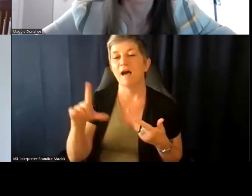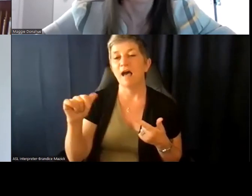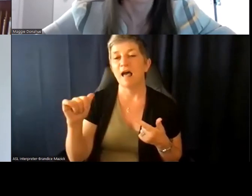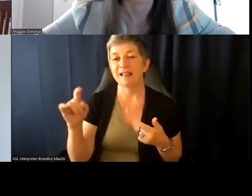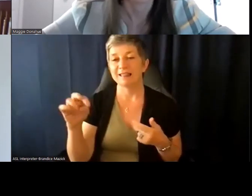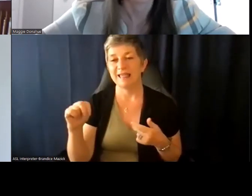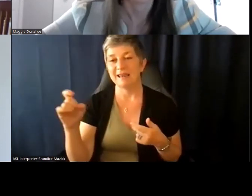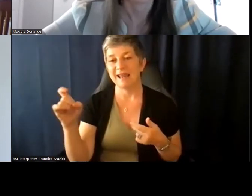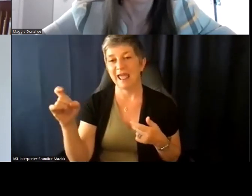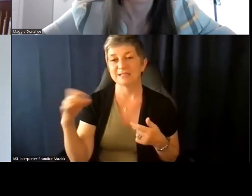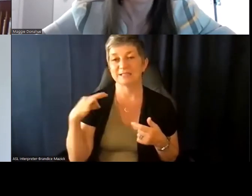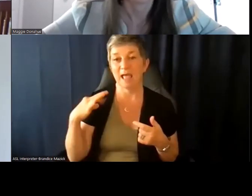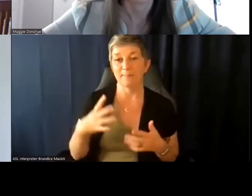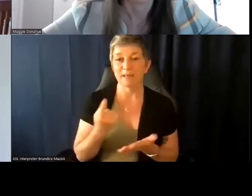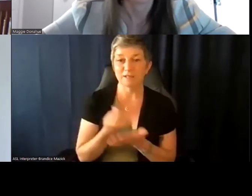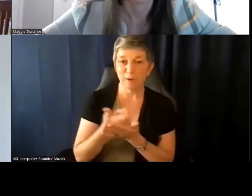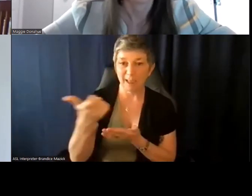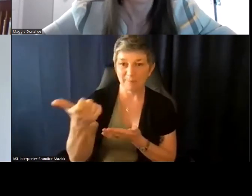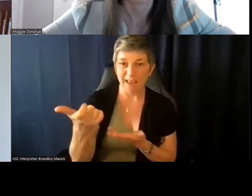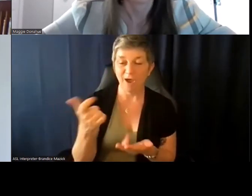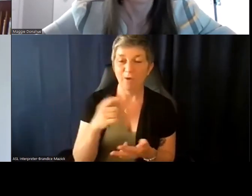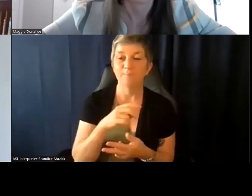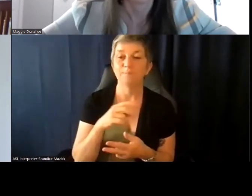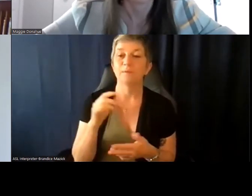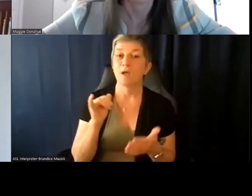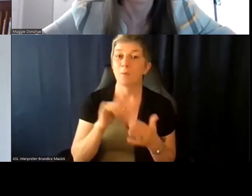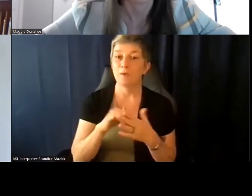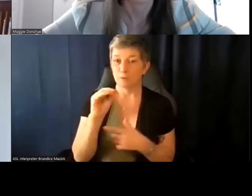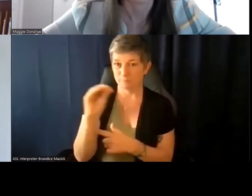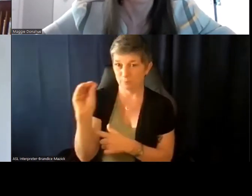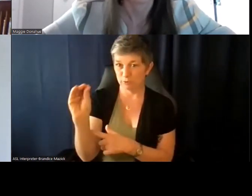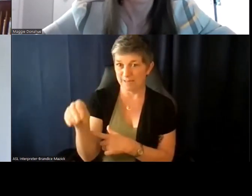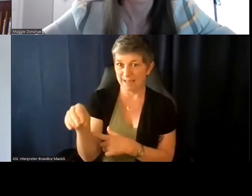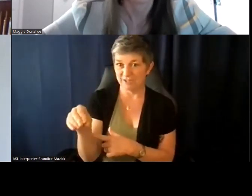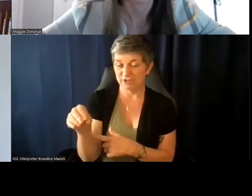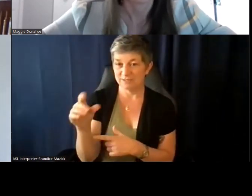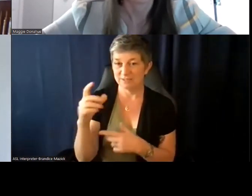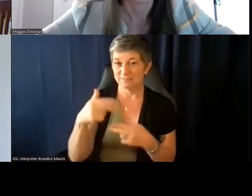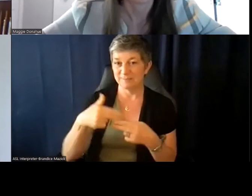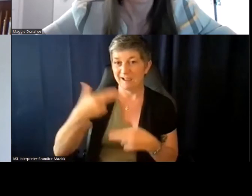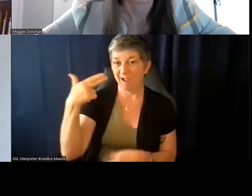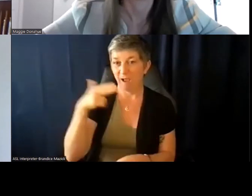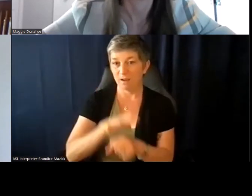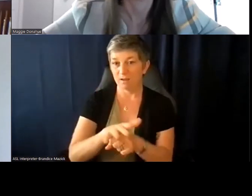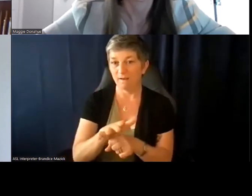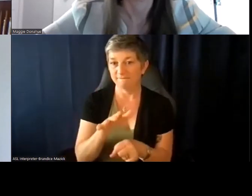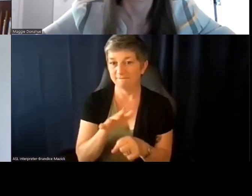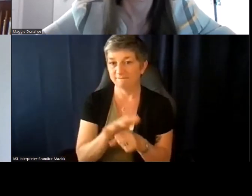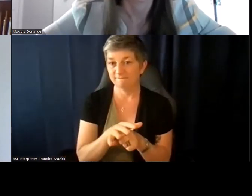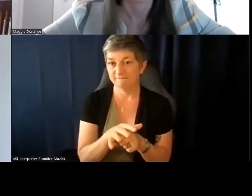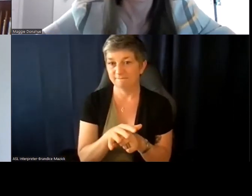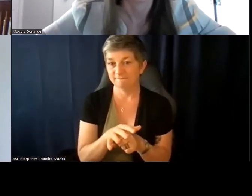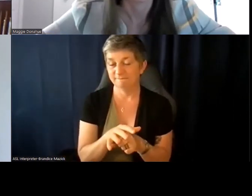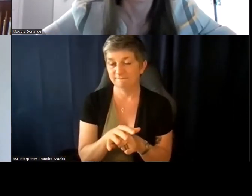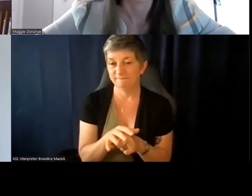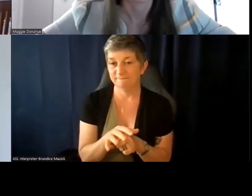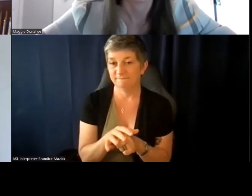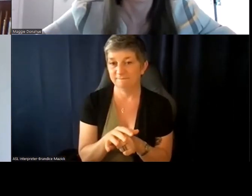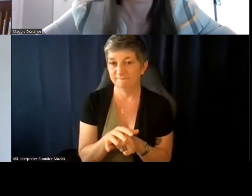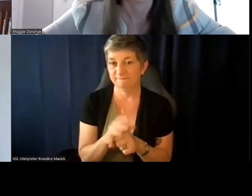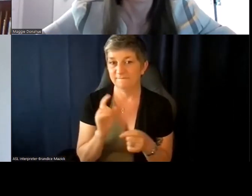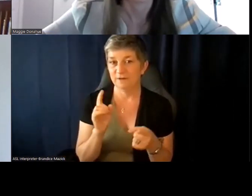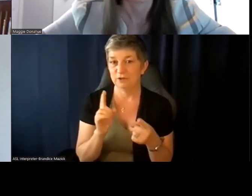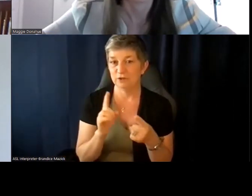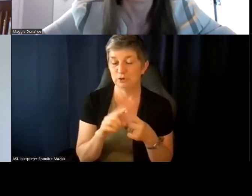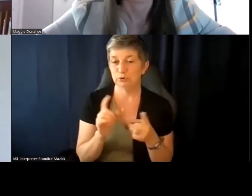kept out, would those percentages be high enough to